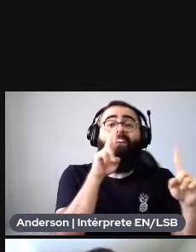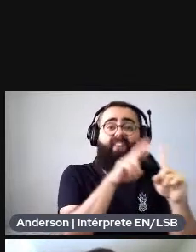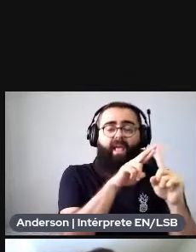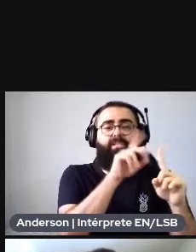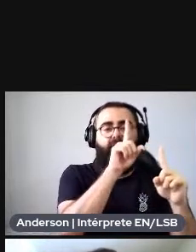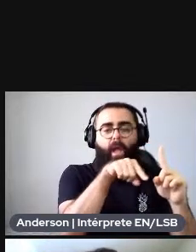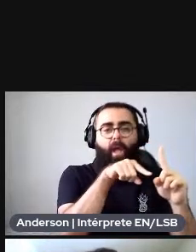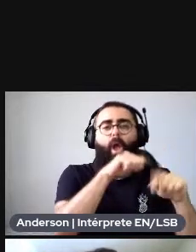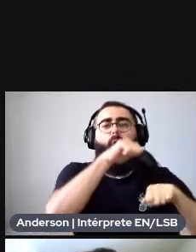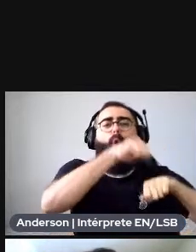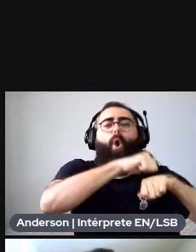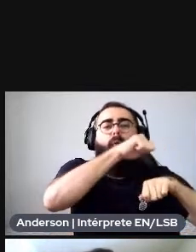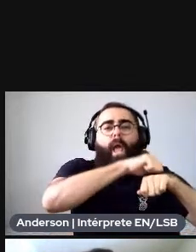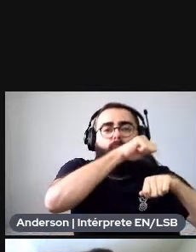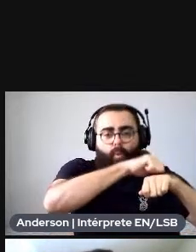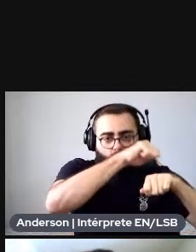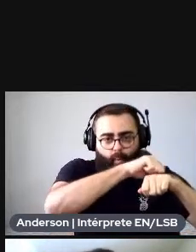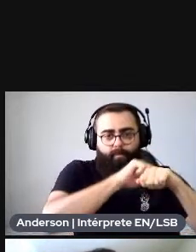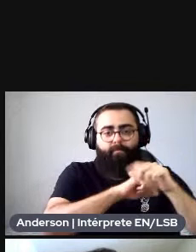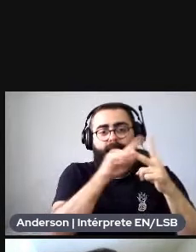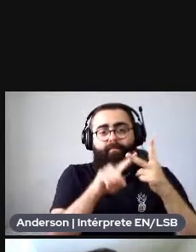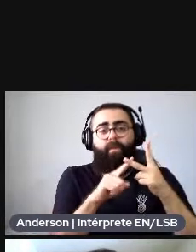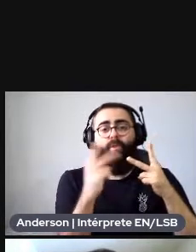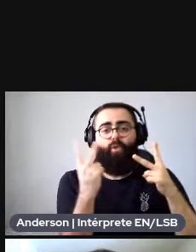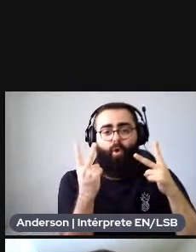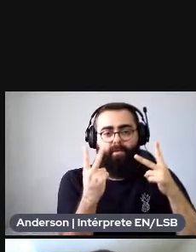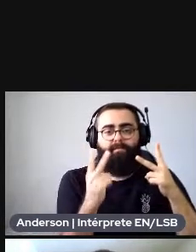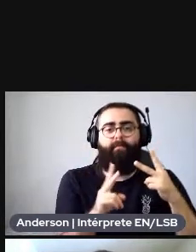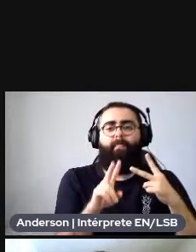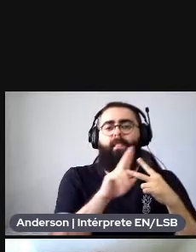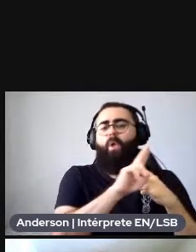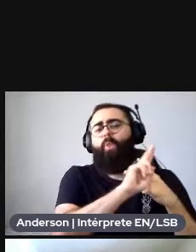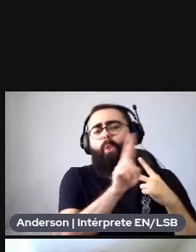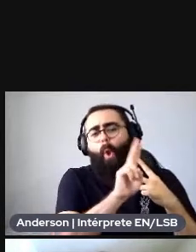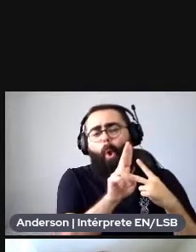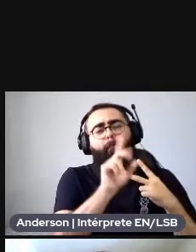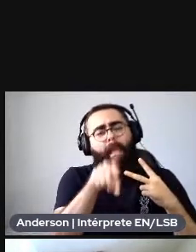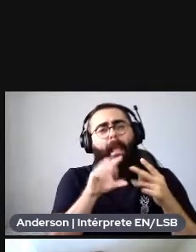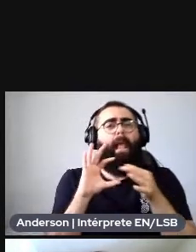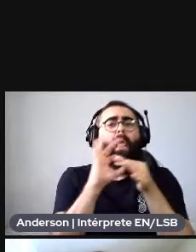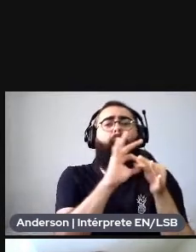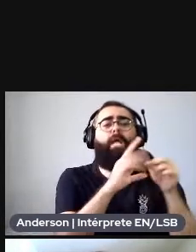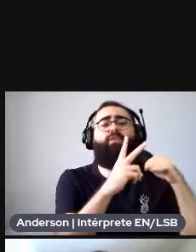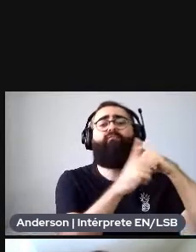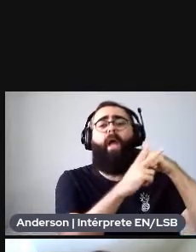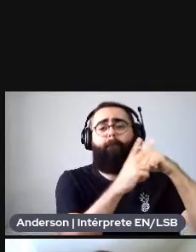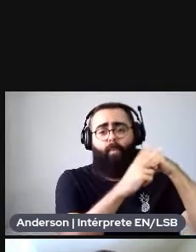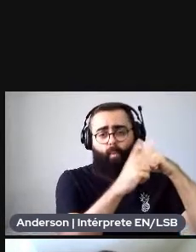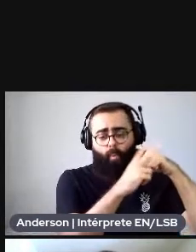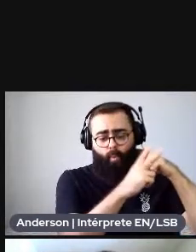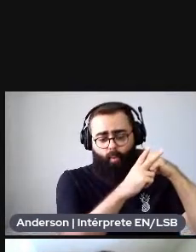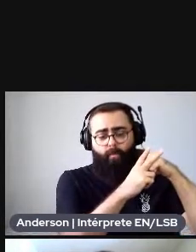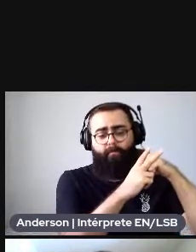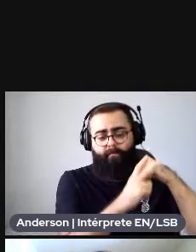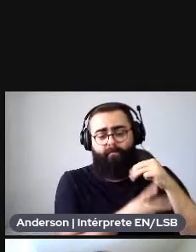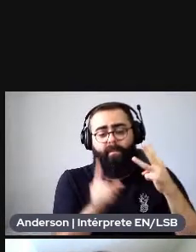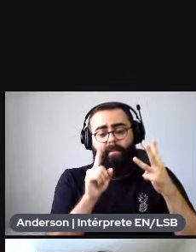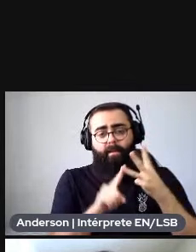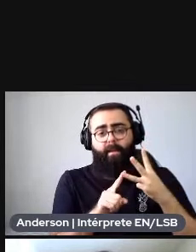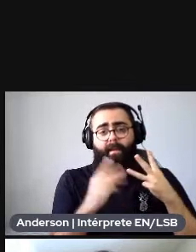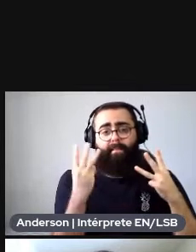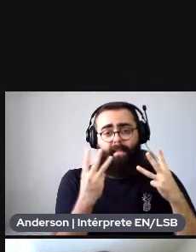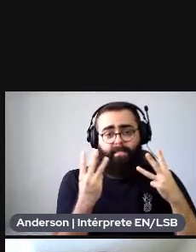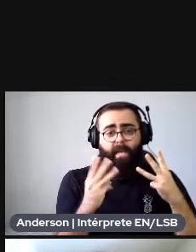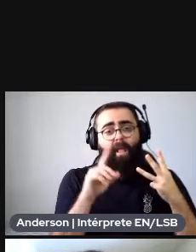noun phrase referring to an event, and third, a non-finite clause referring to an